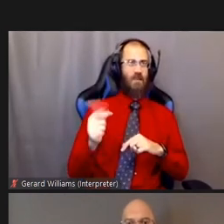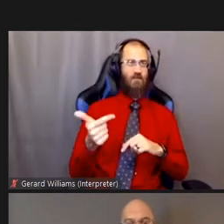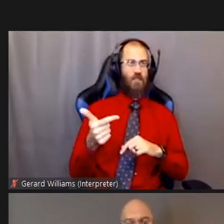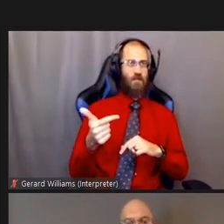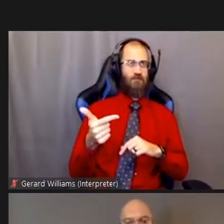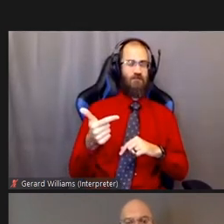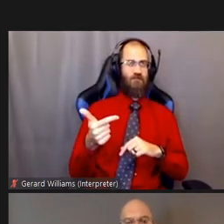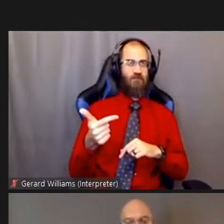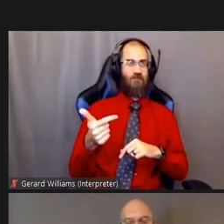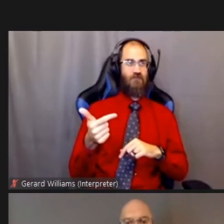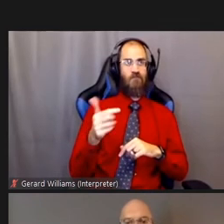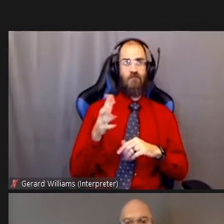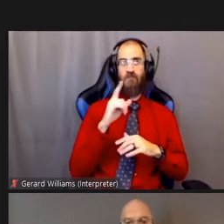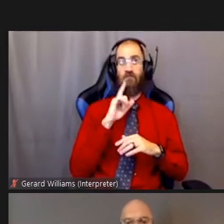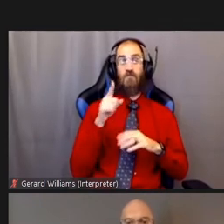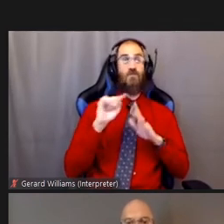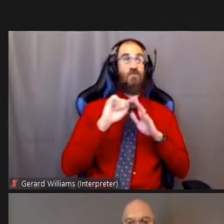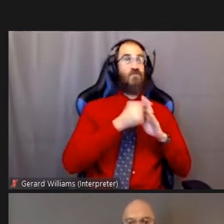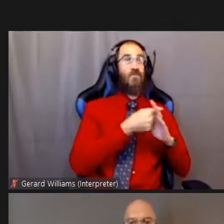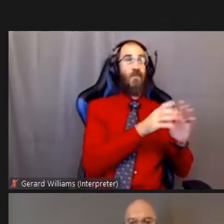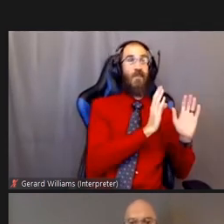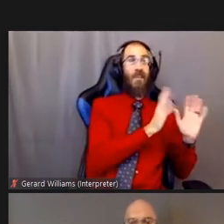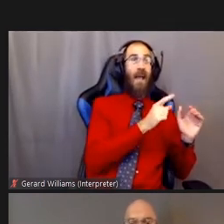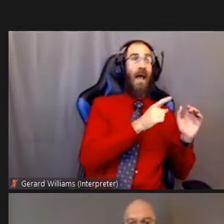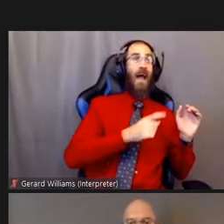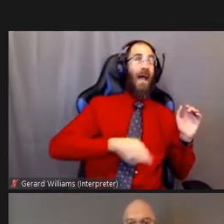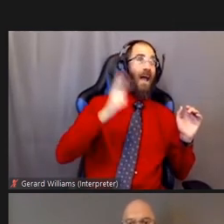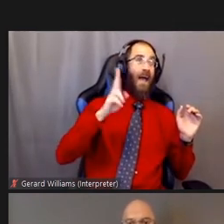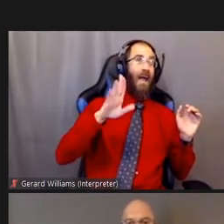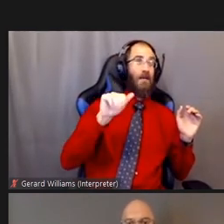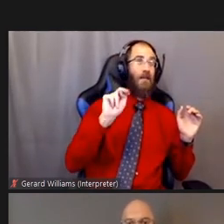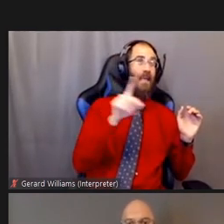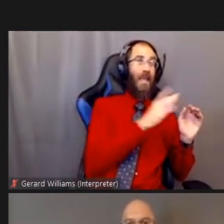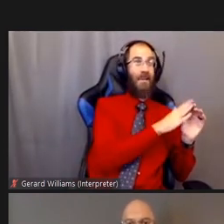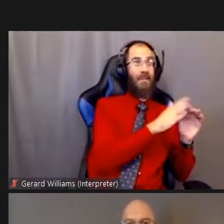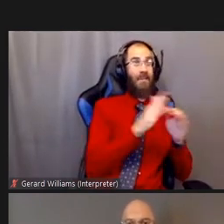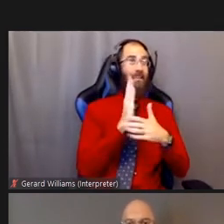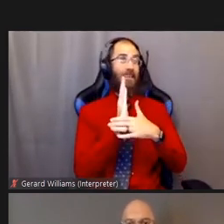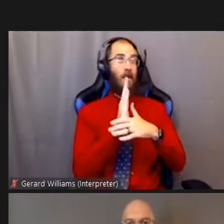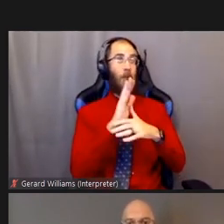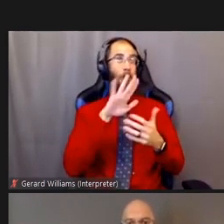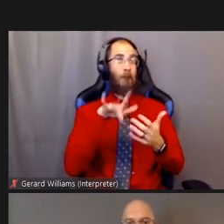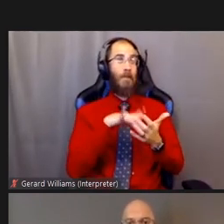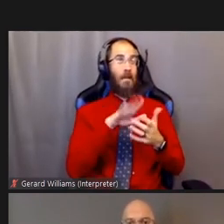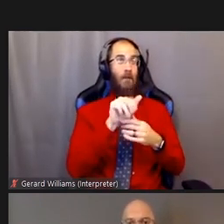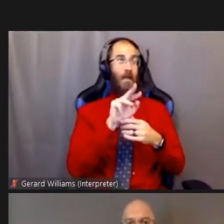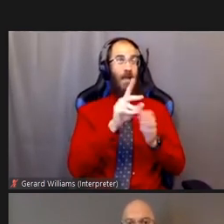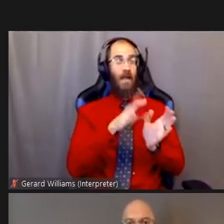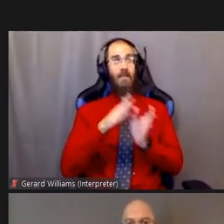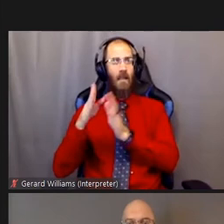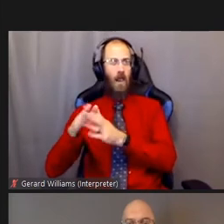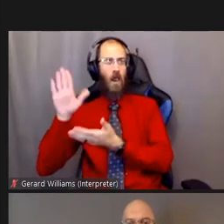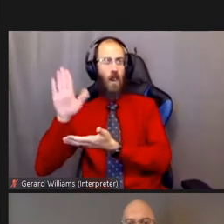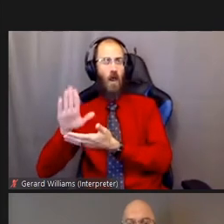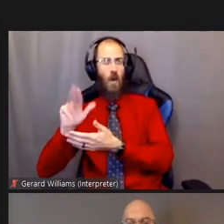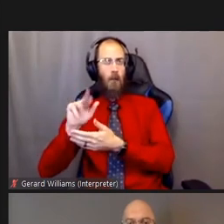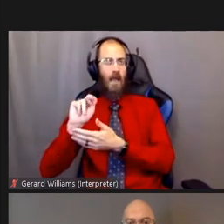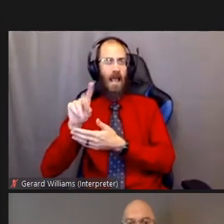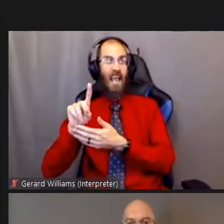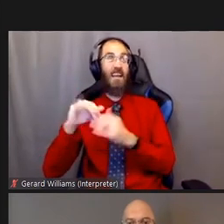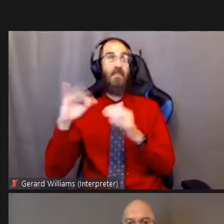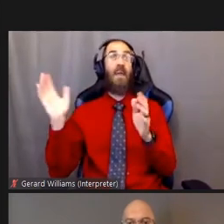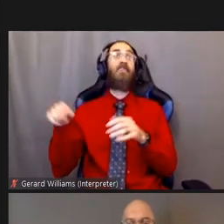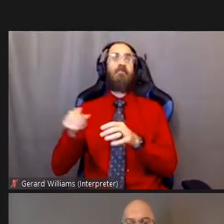go across from high band, mid band, low band, and also in the unlicensed